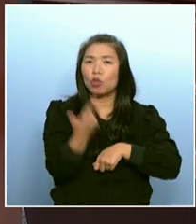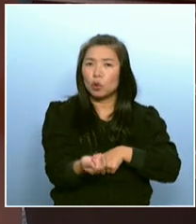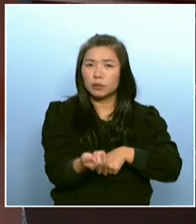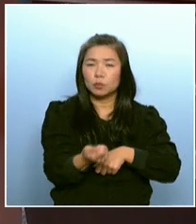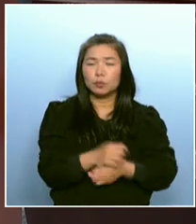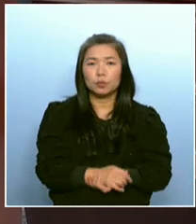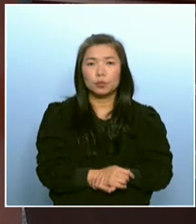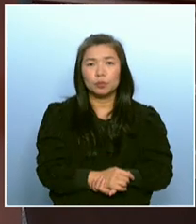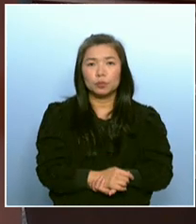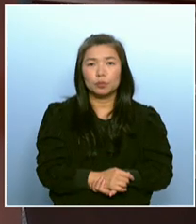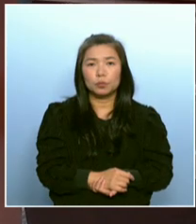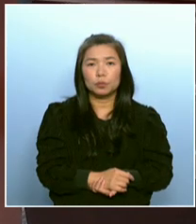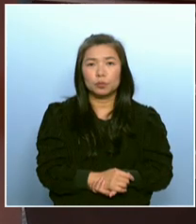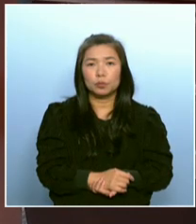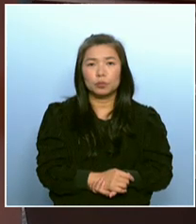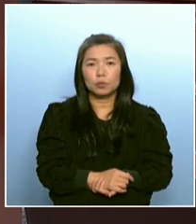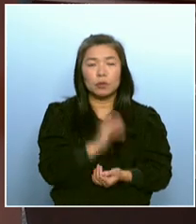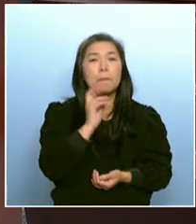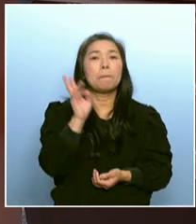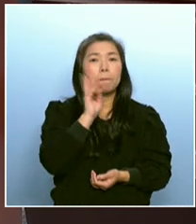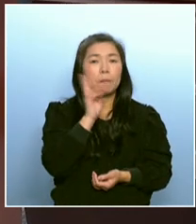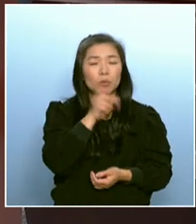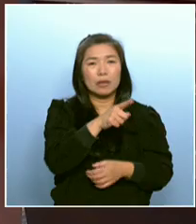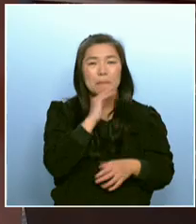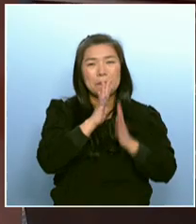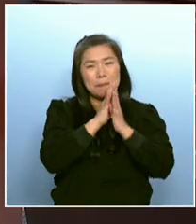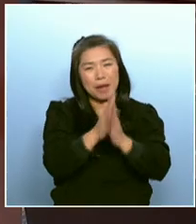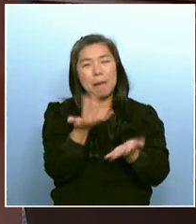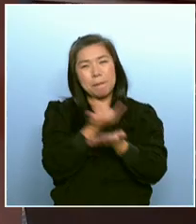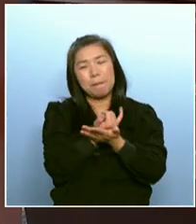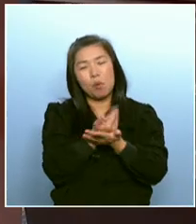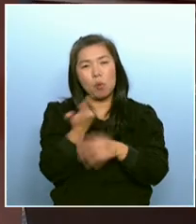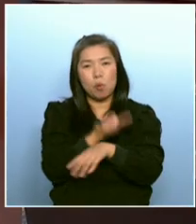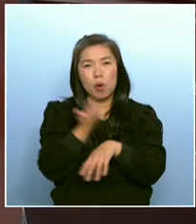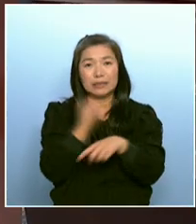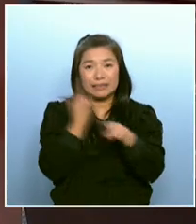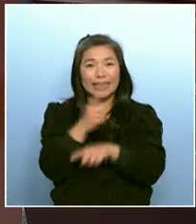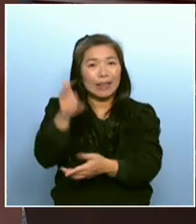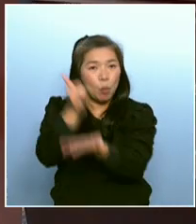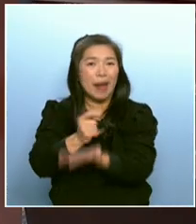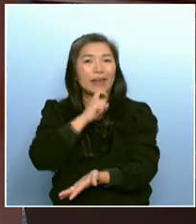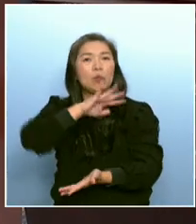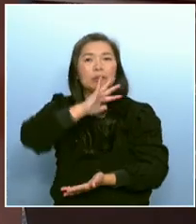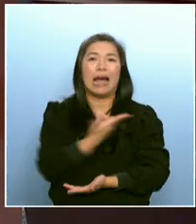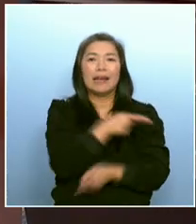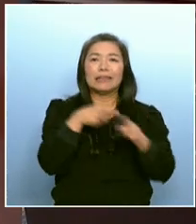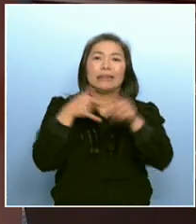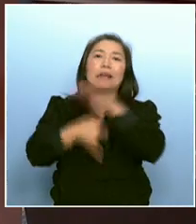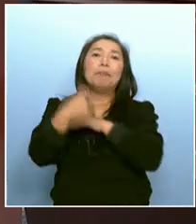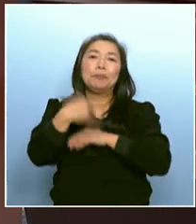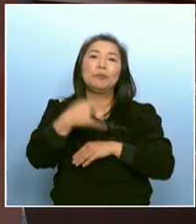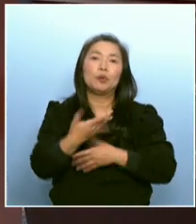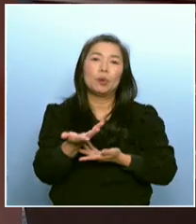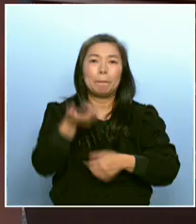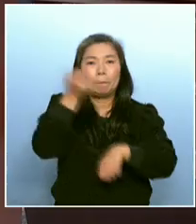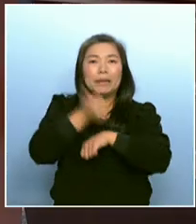have you made an assessment of the difference in terms of the waiting time for those in Kunton district as well as in other districts?